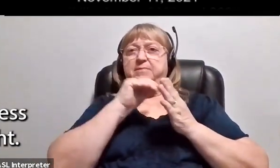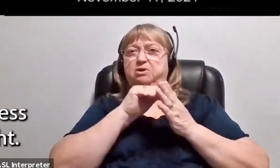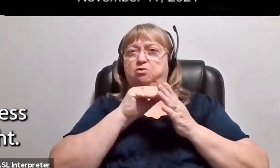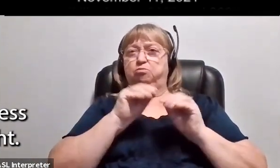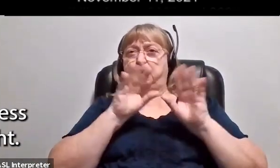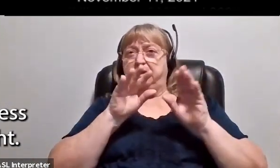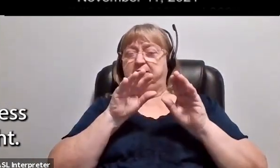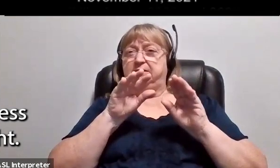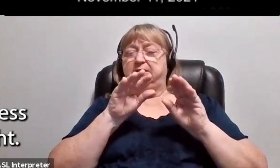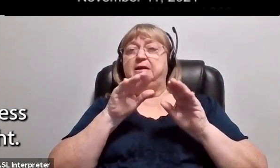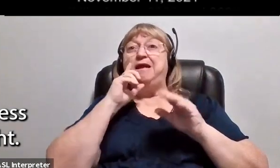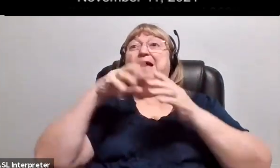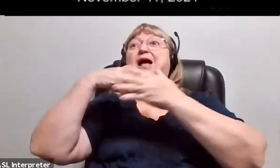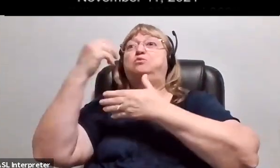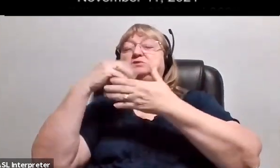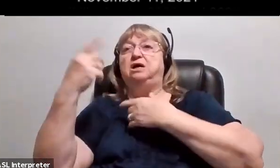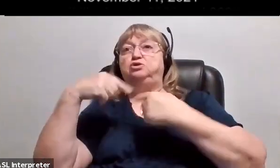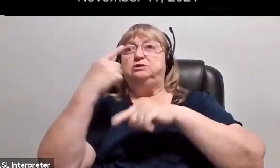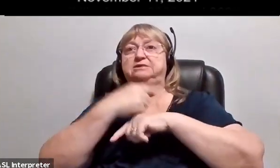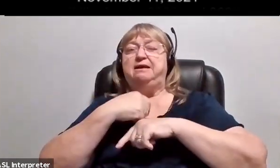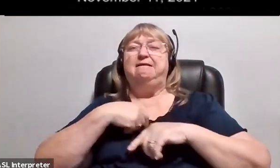brightness light, when you're outside in daylight,